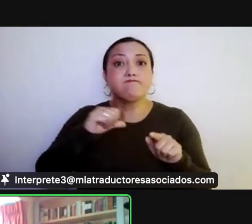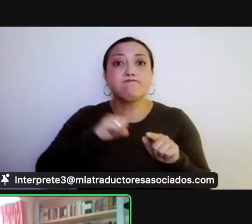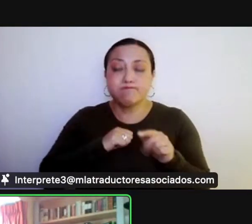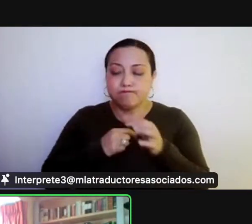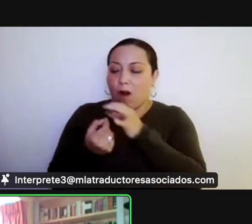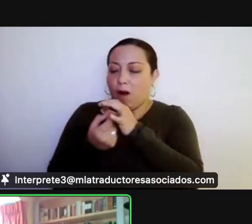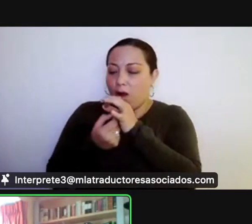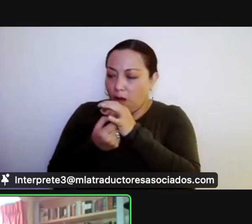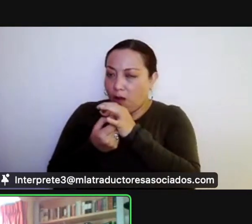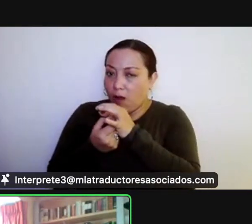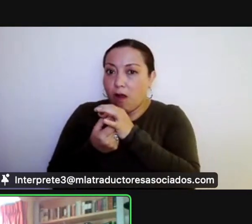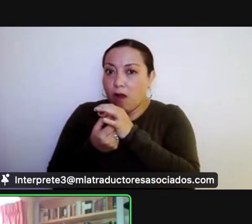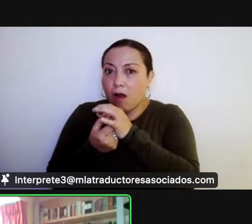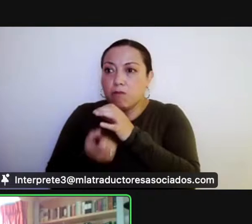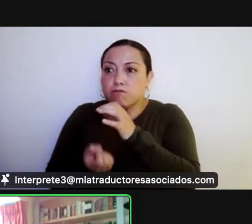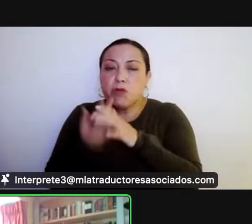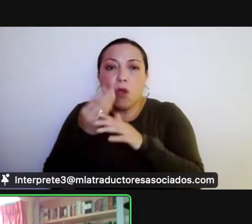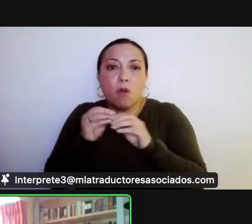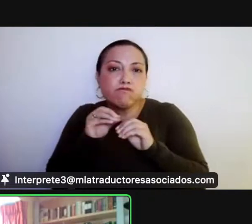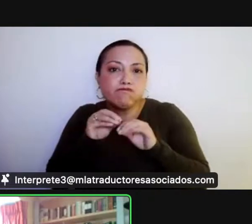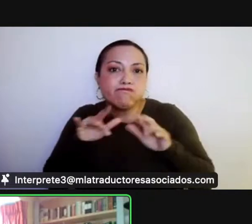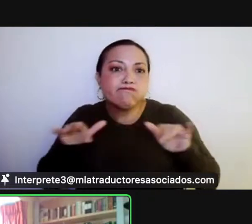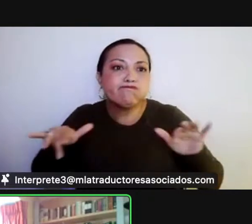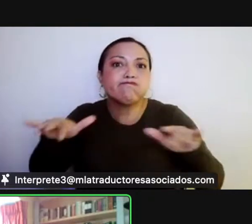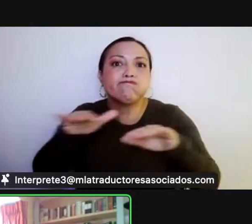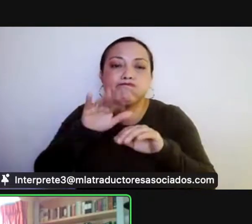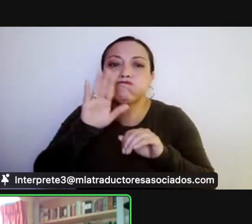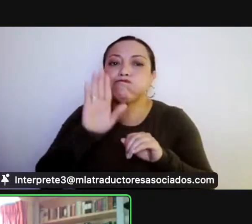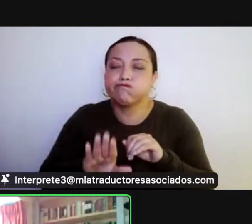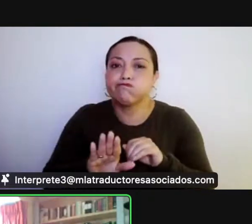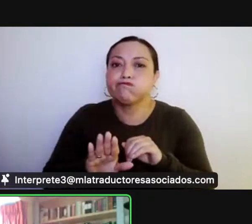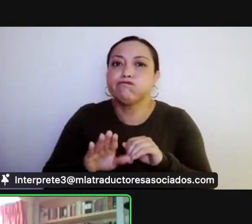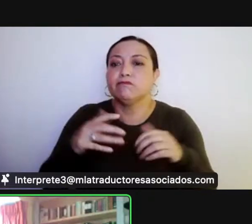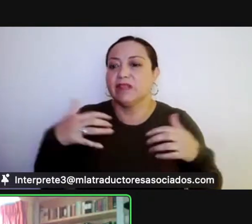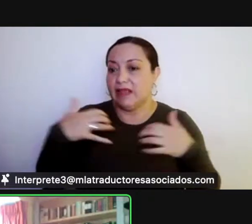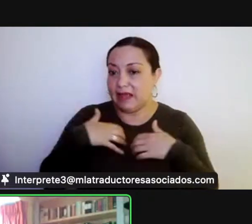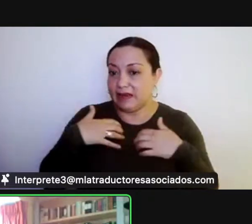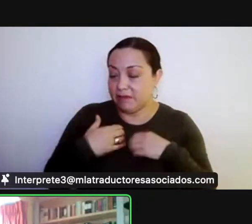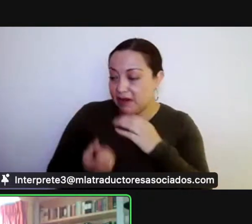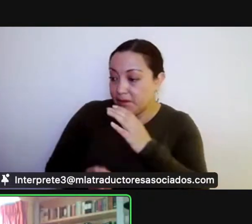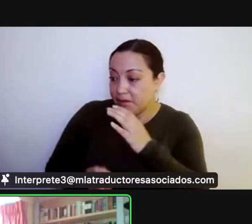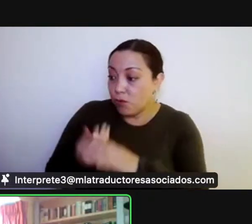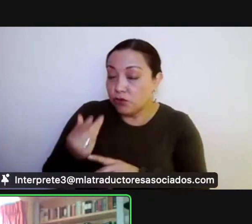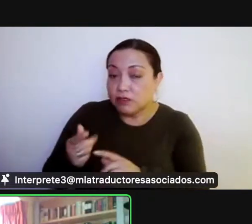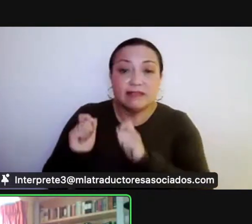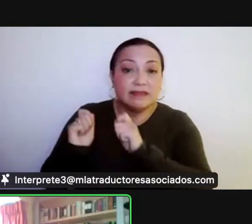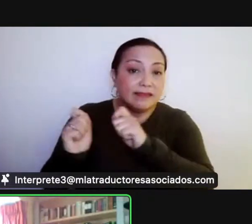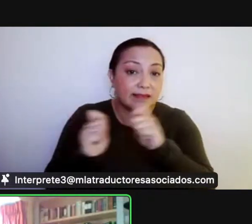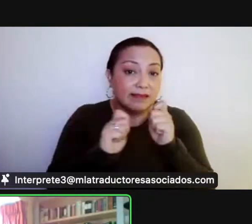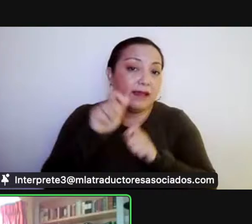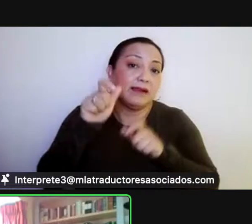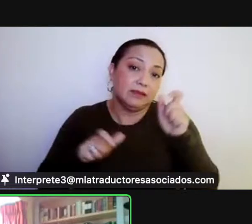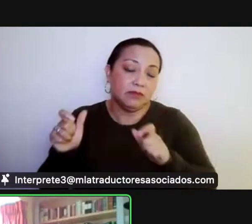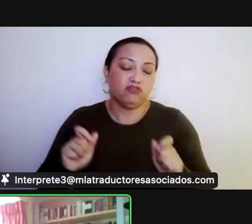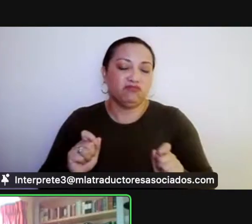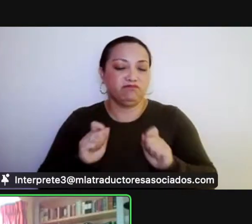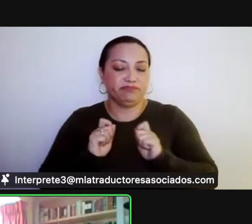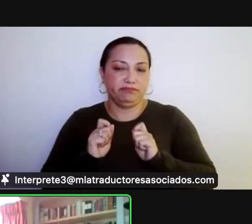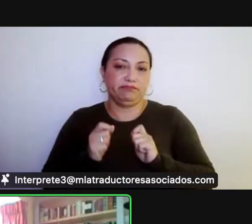of zoonotic character, which means that are caused from microbes, from